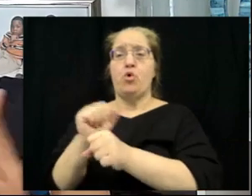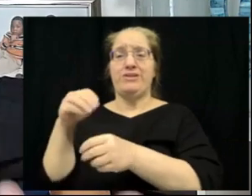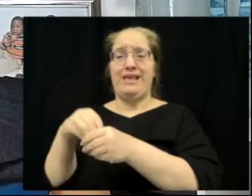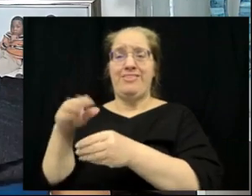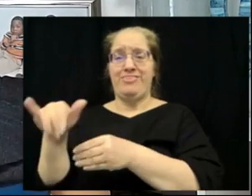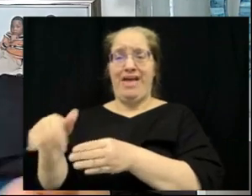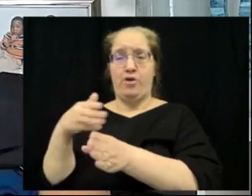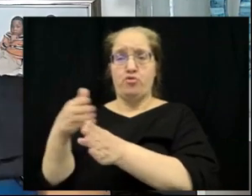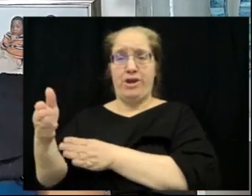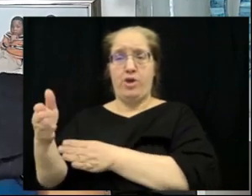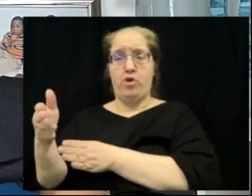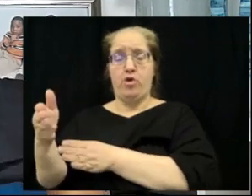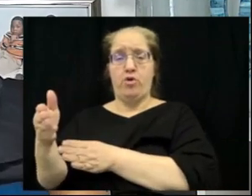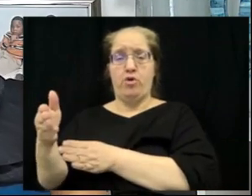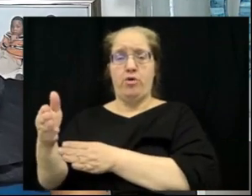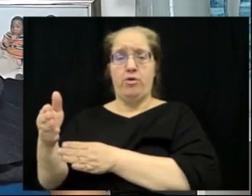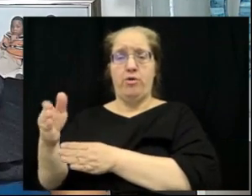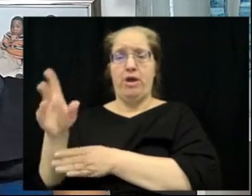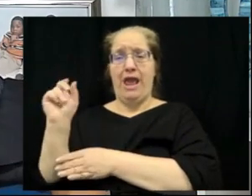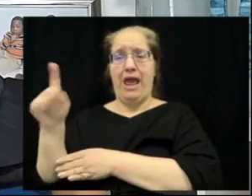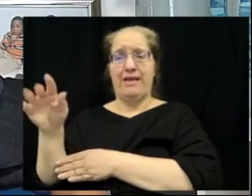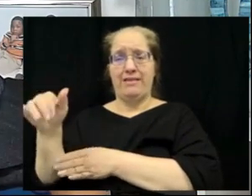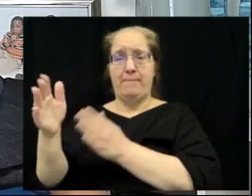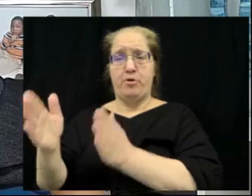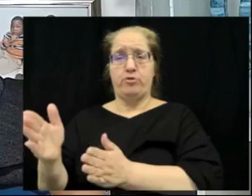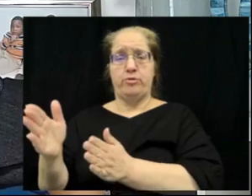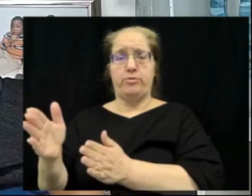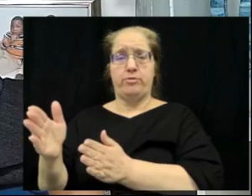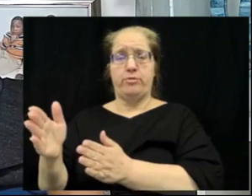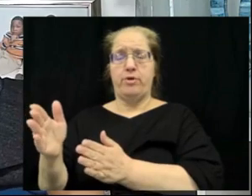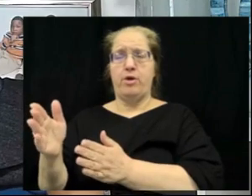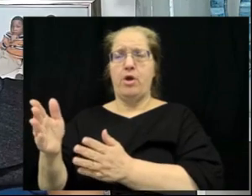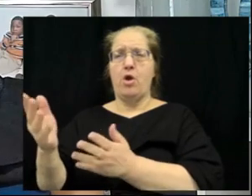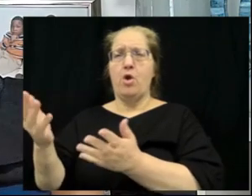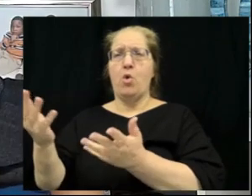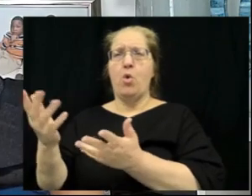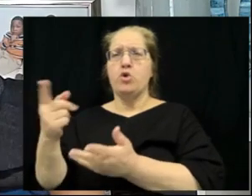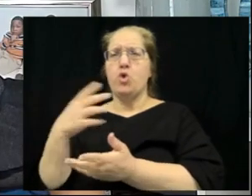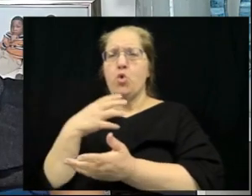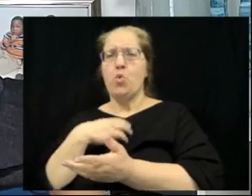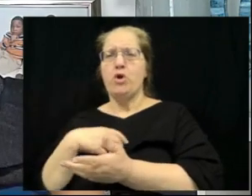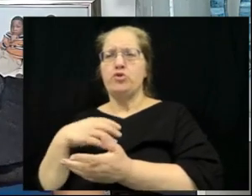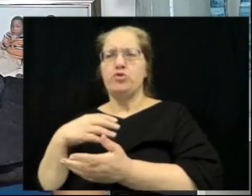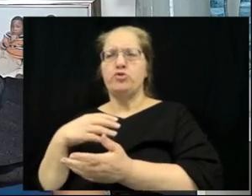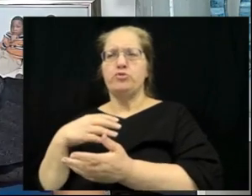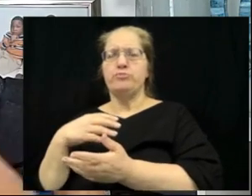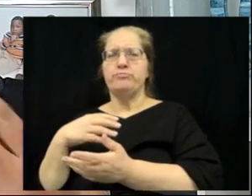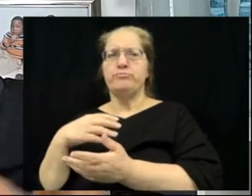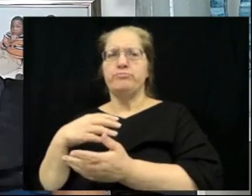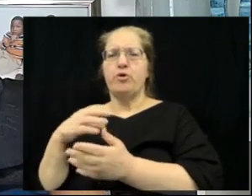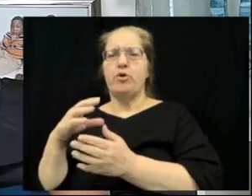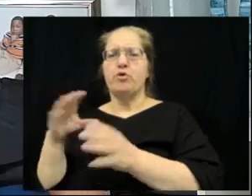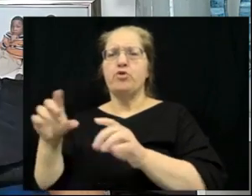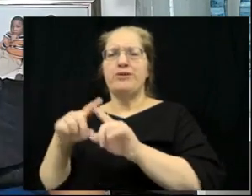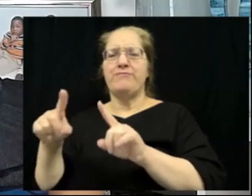that, and them asking that person, what do you wish you would have done differently in school, and